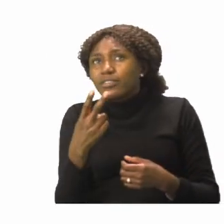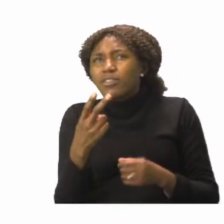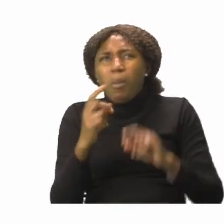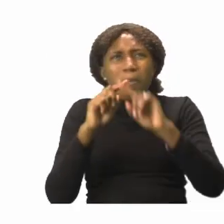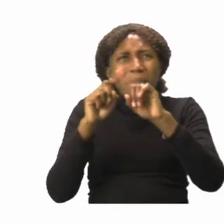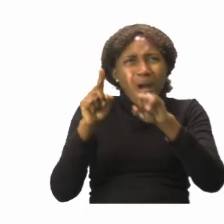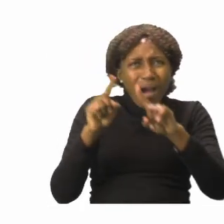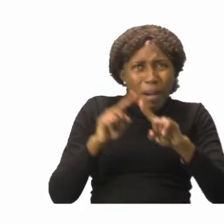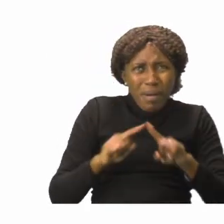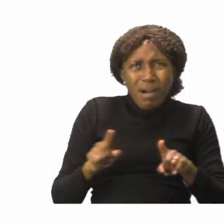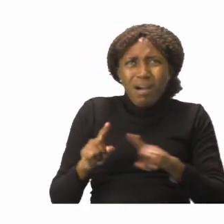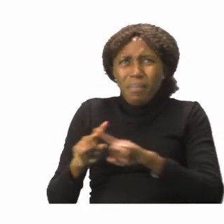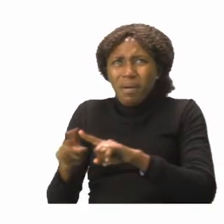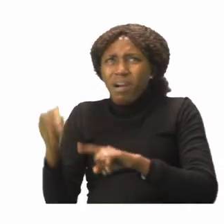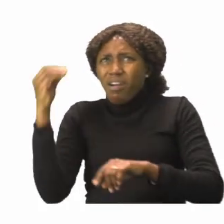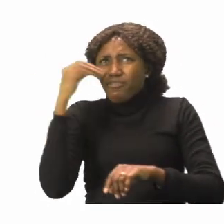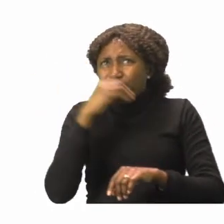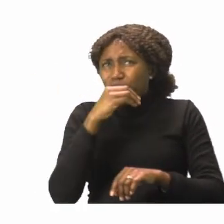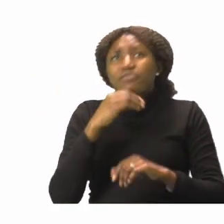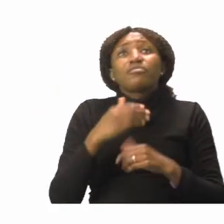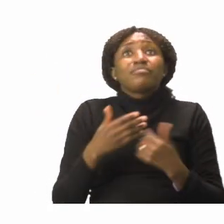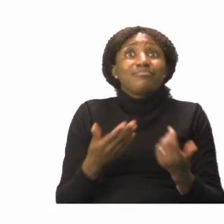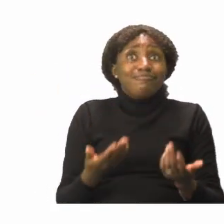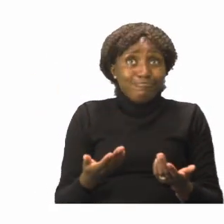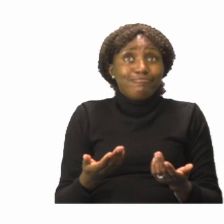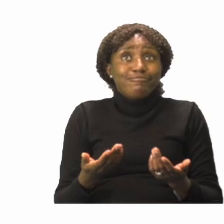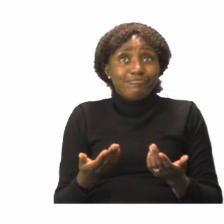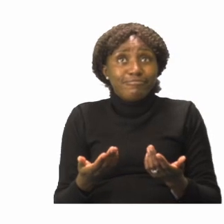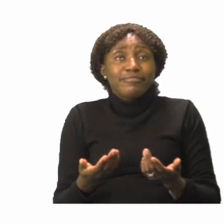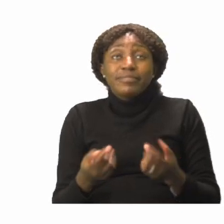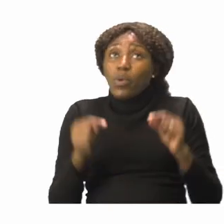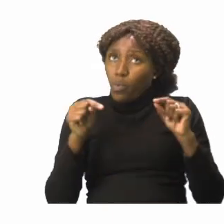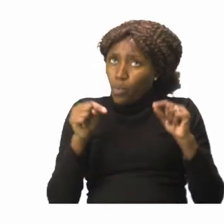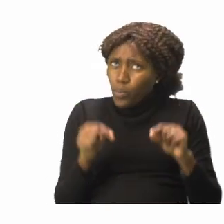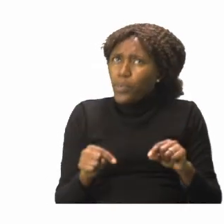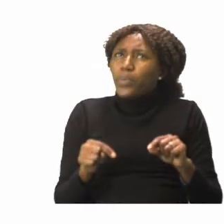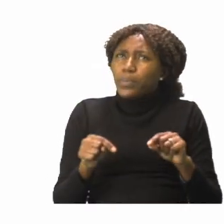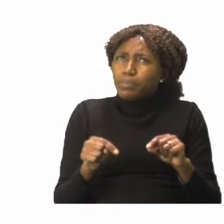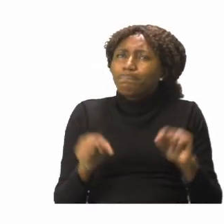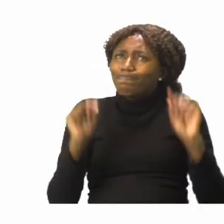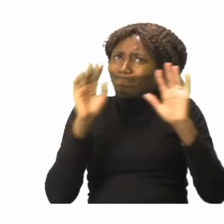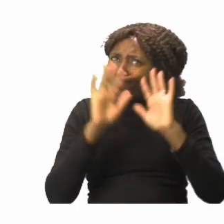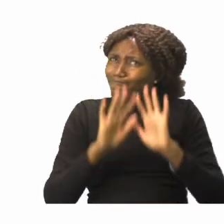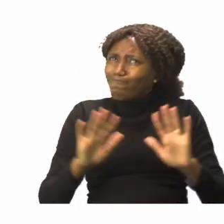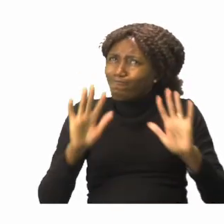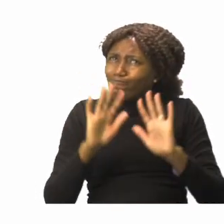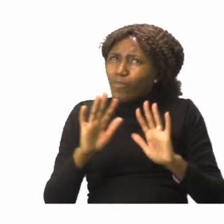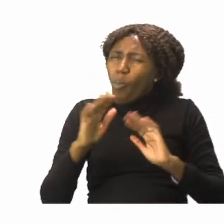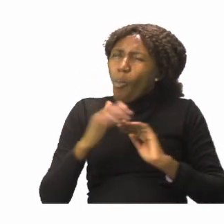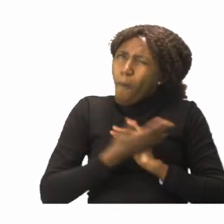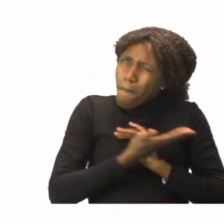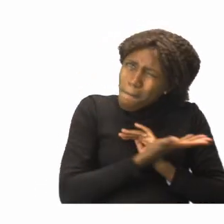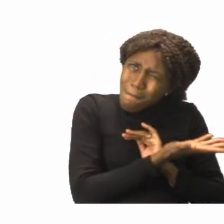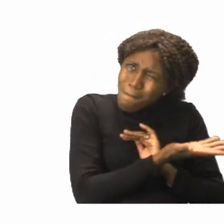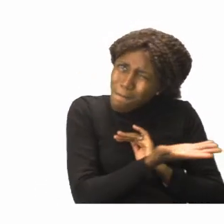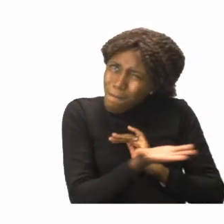different kinds of food. It's going to be our job to color in all of